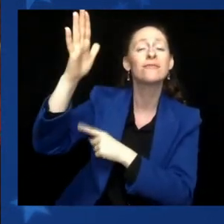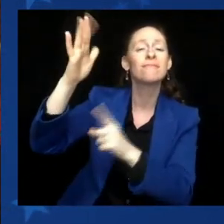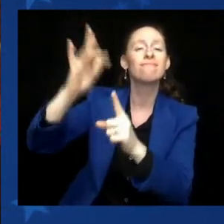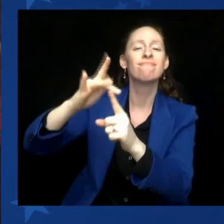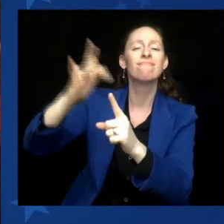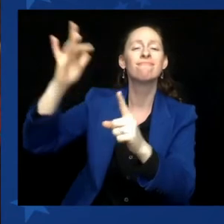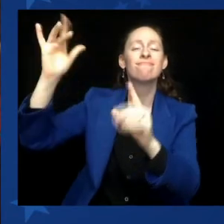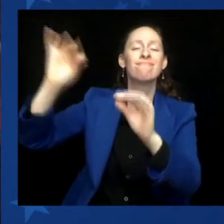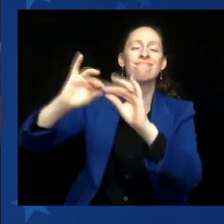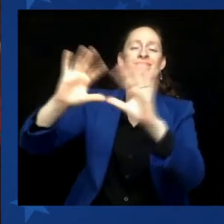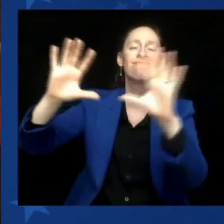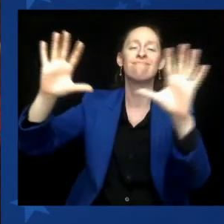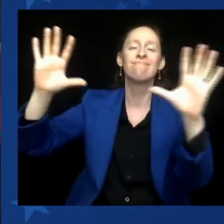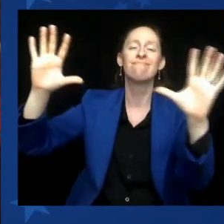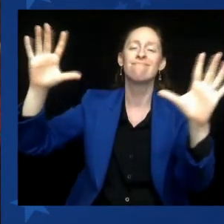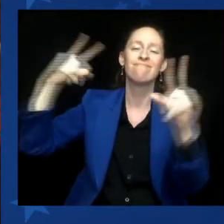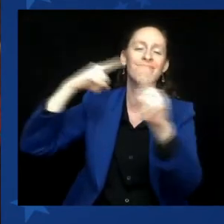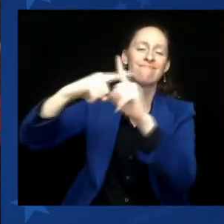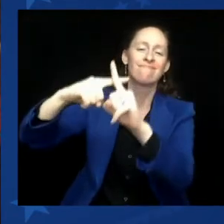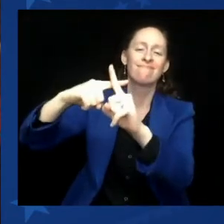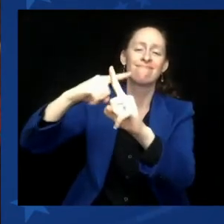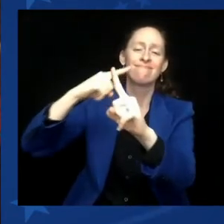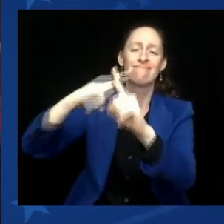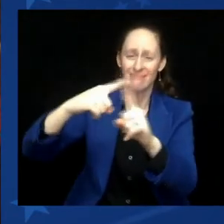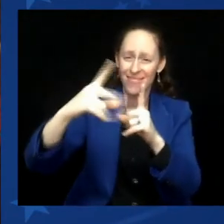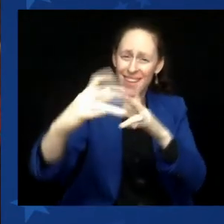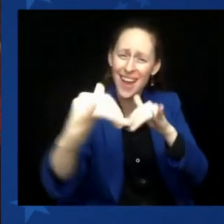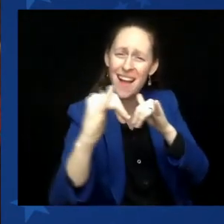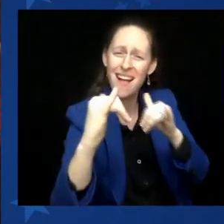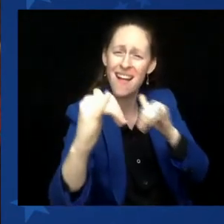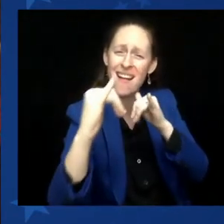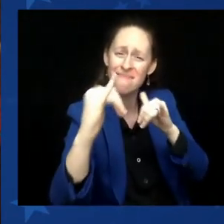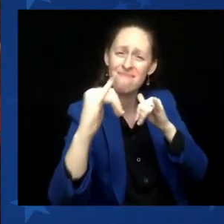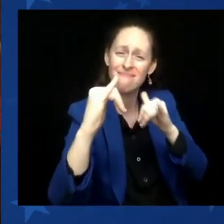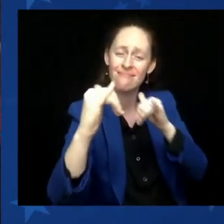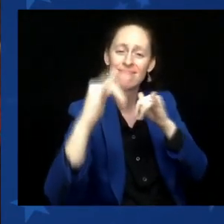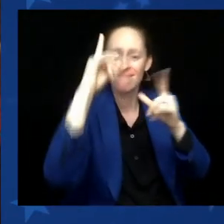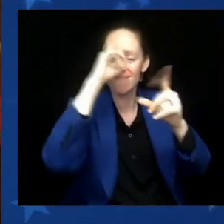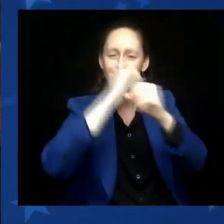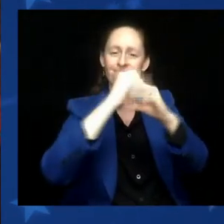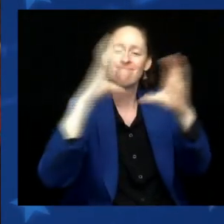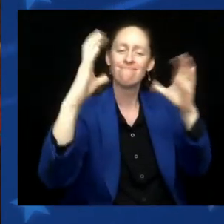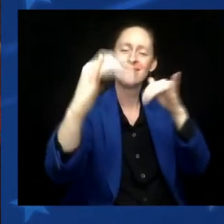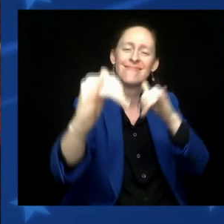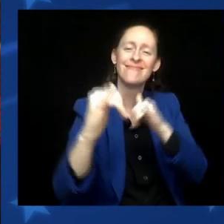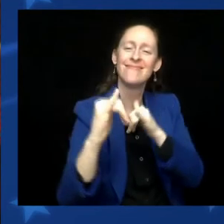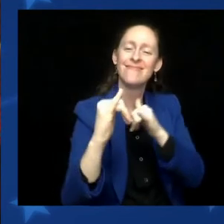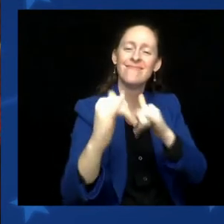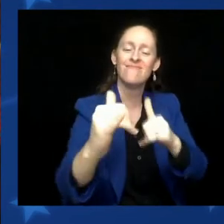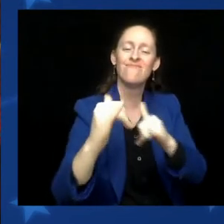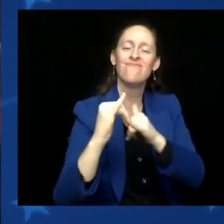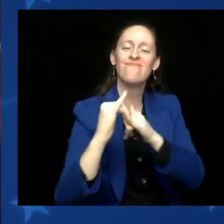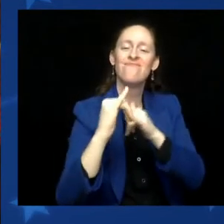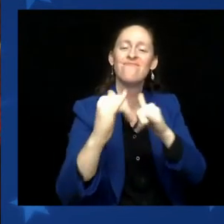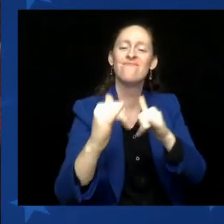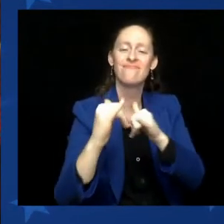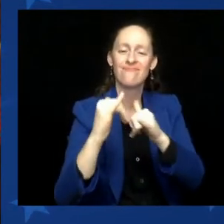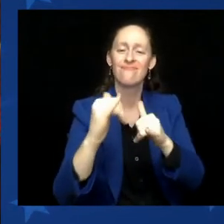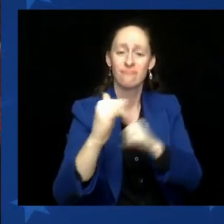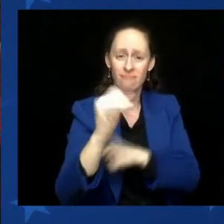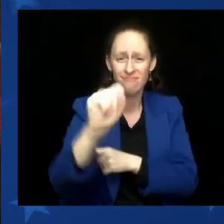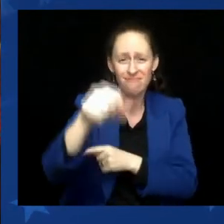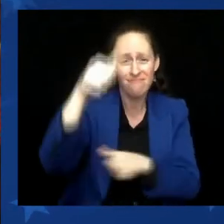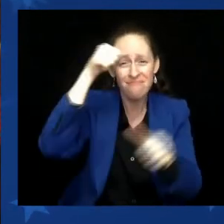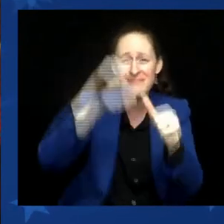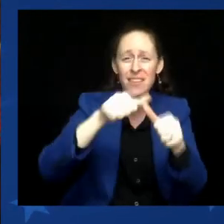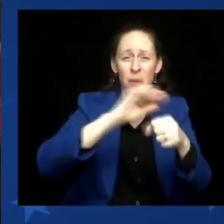around. I believe we could lift America from the depths of COVID, so we passed the largest economic recovery package since Franklin